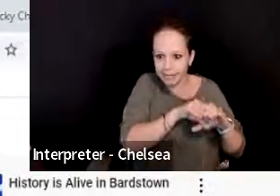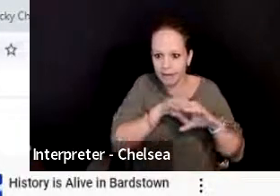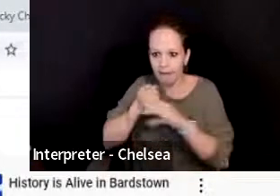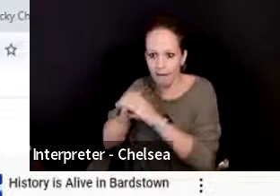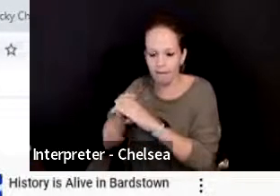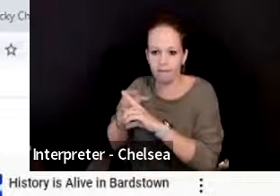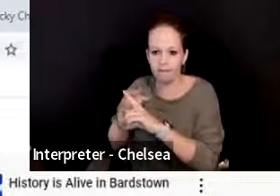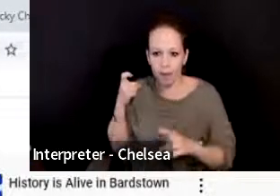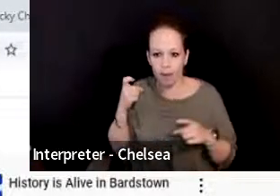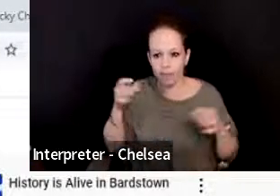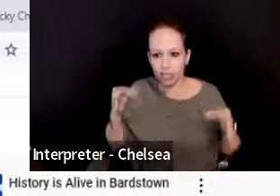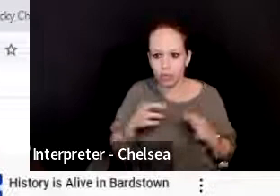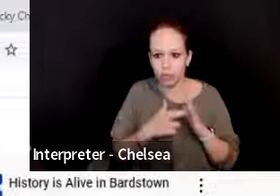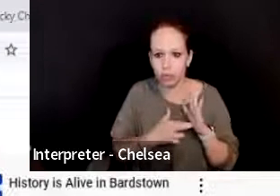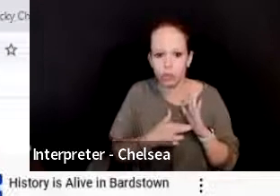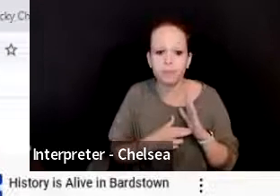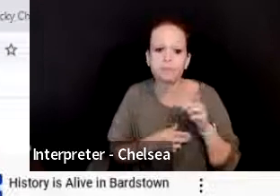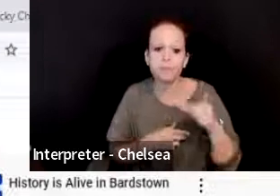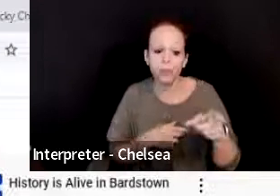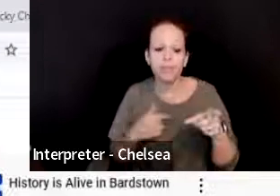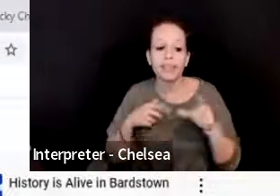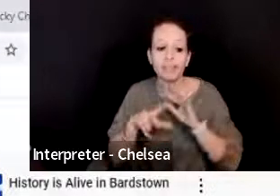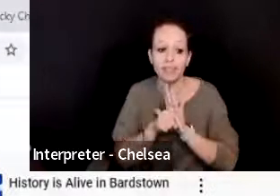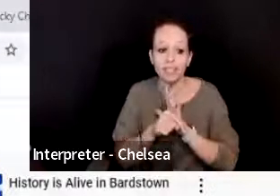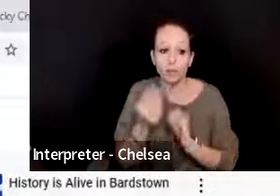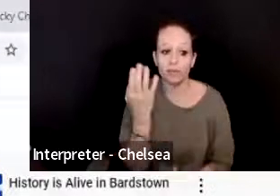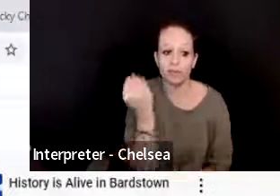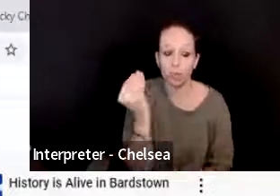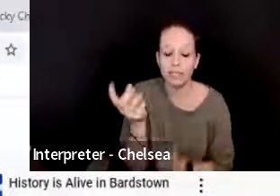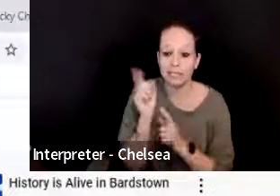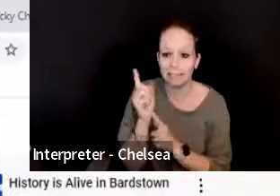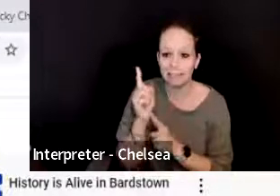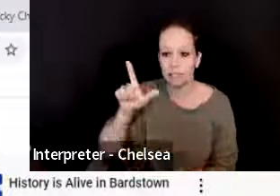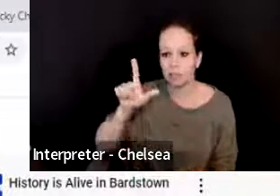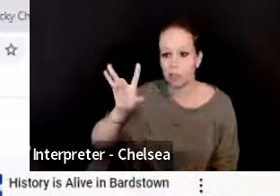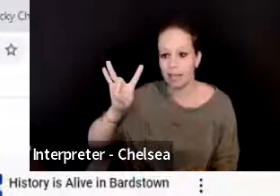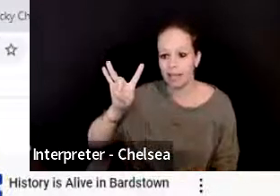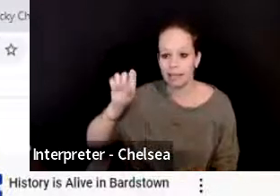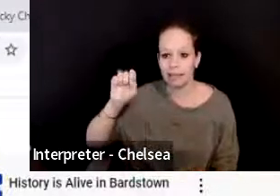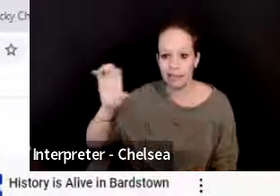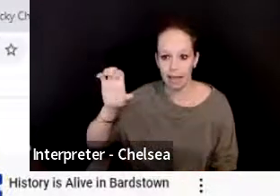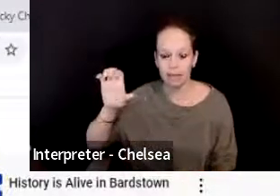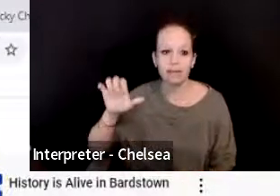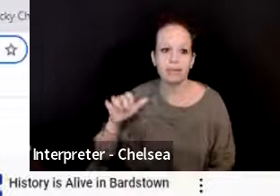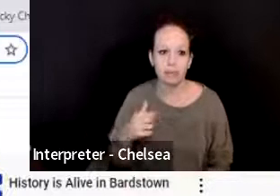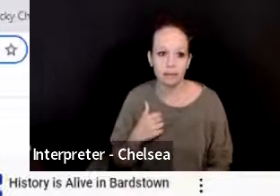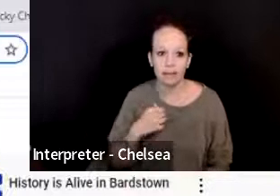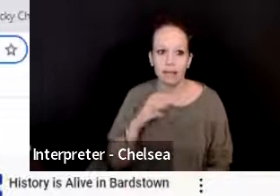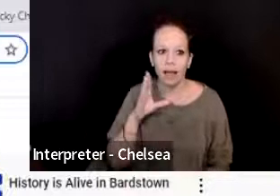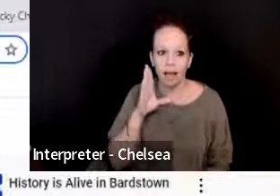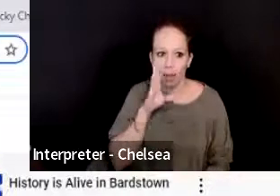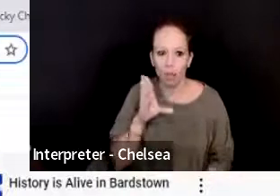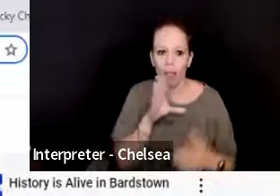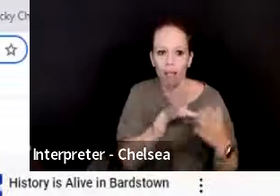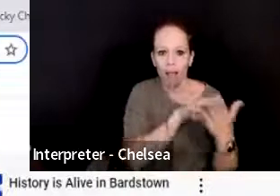share a video. It's 14 minutes and 28 seconds. And I'm going to put the link in